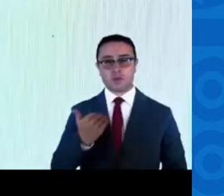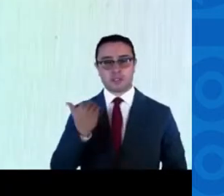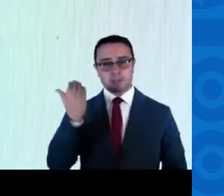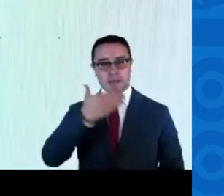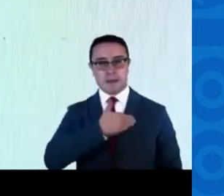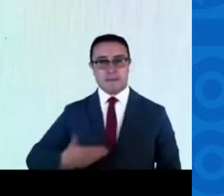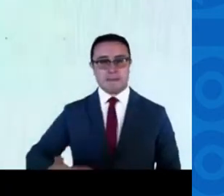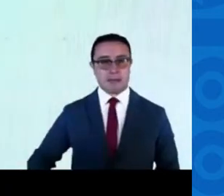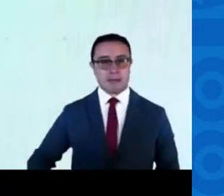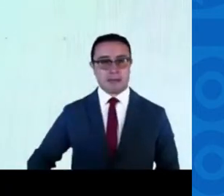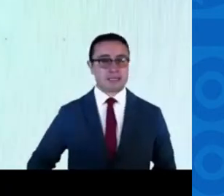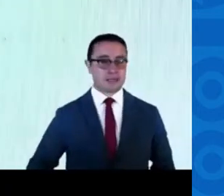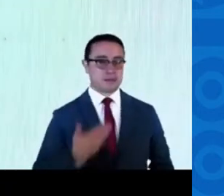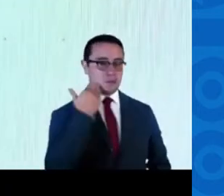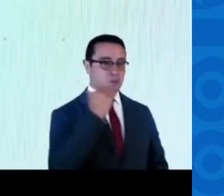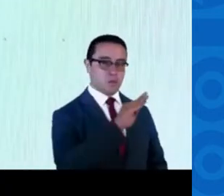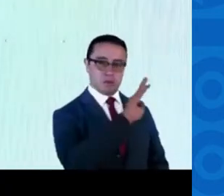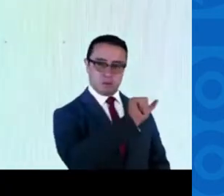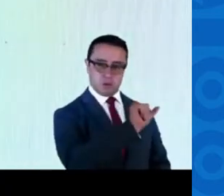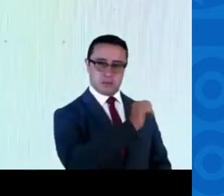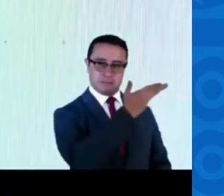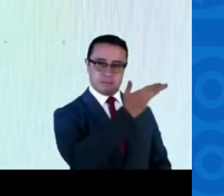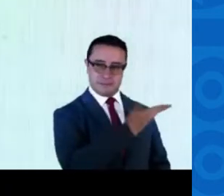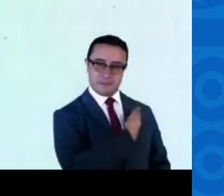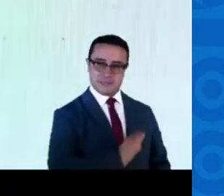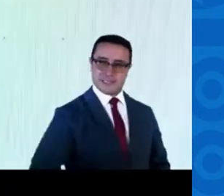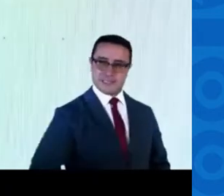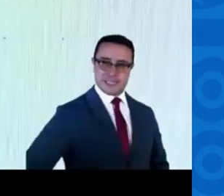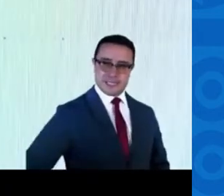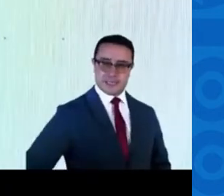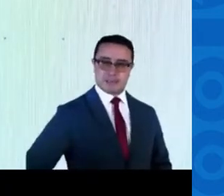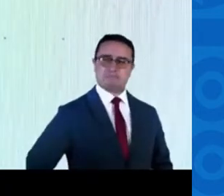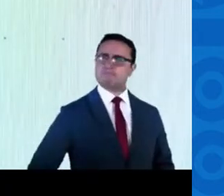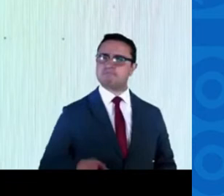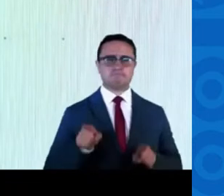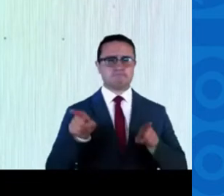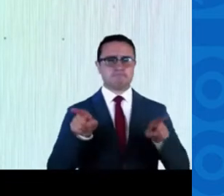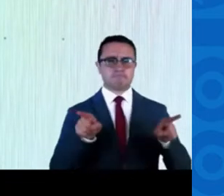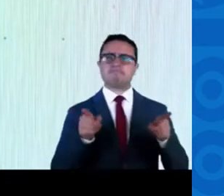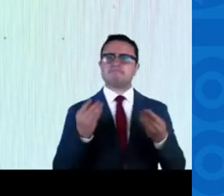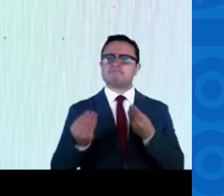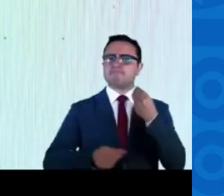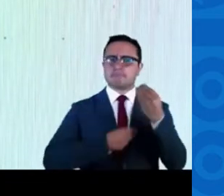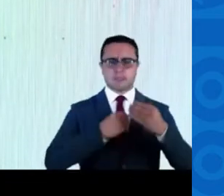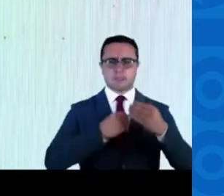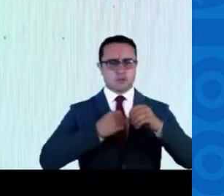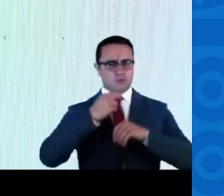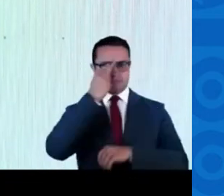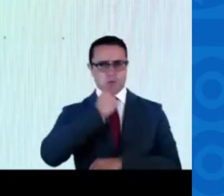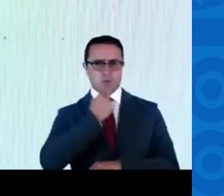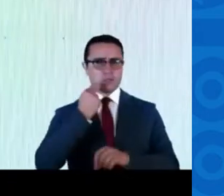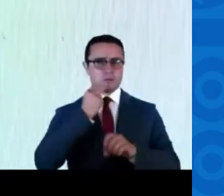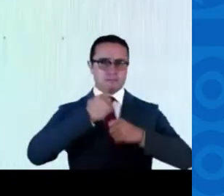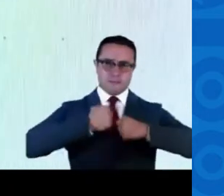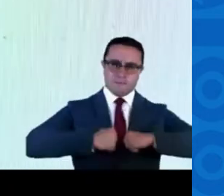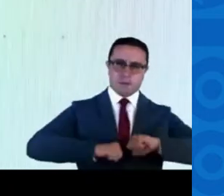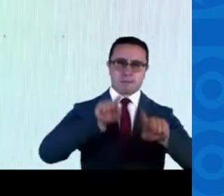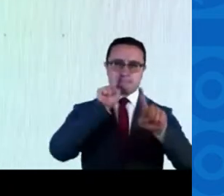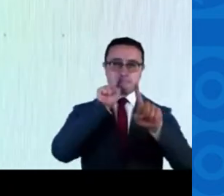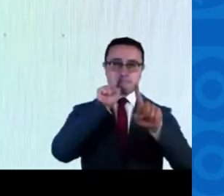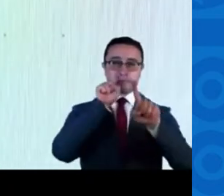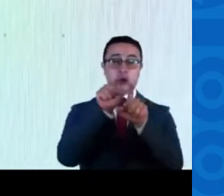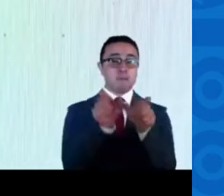sincerely the President and the First Lady of the Republic for their commitment, their efforts,